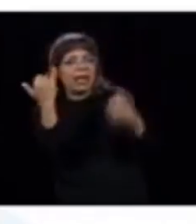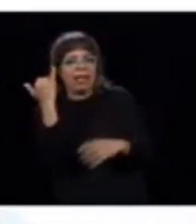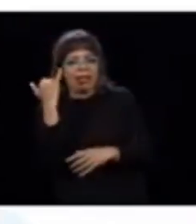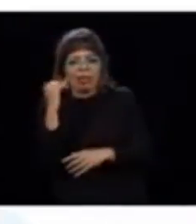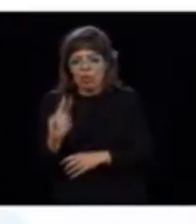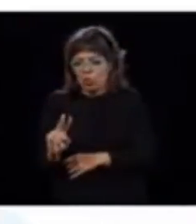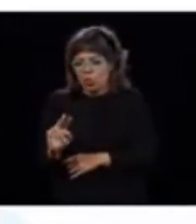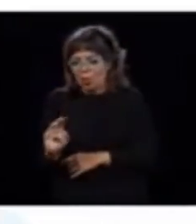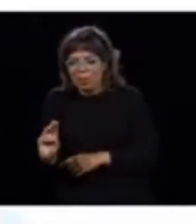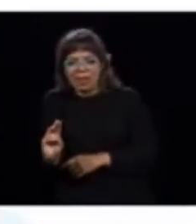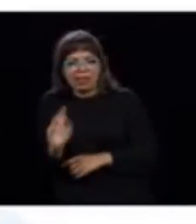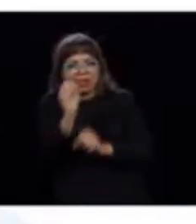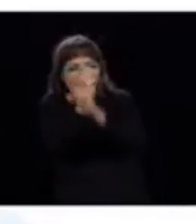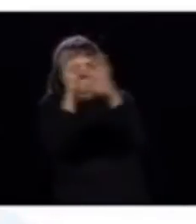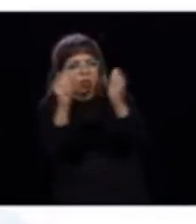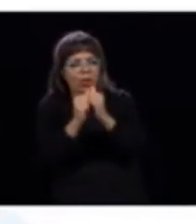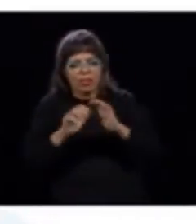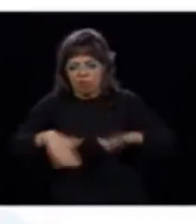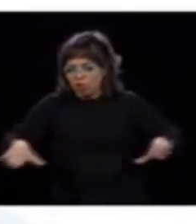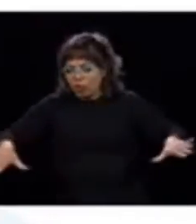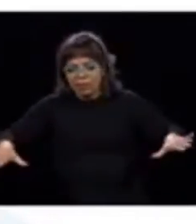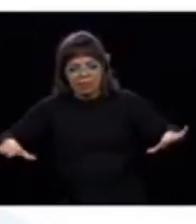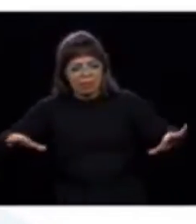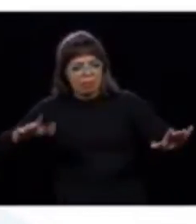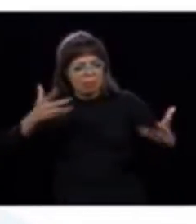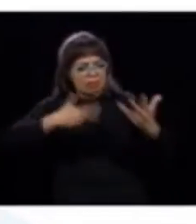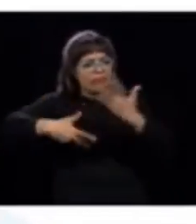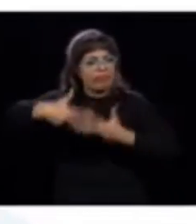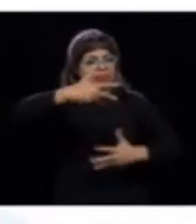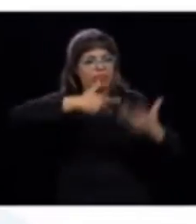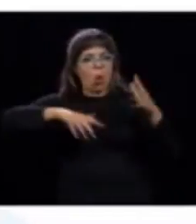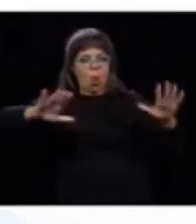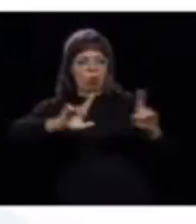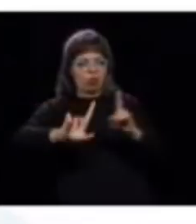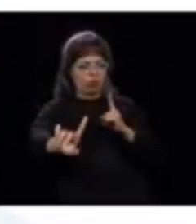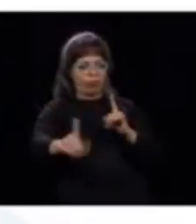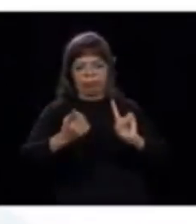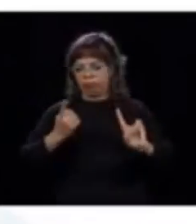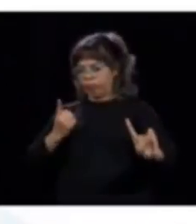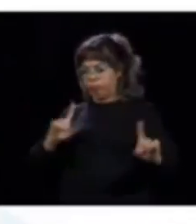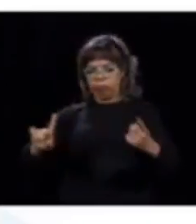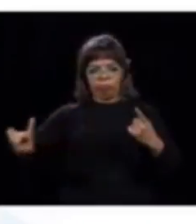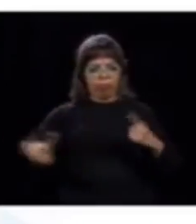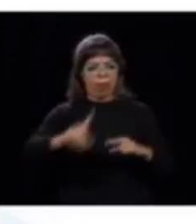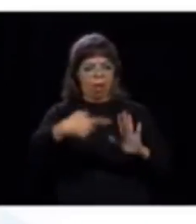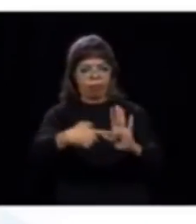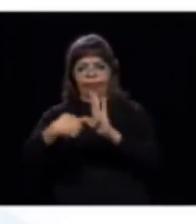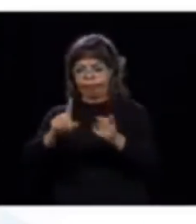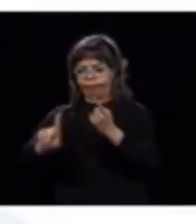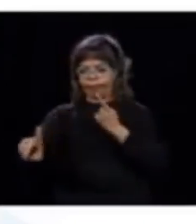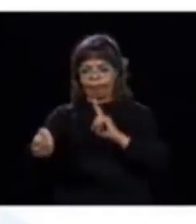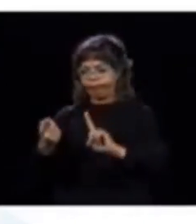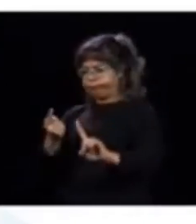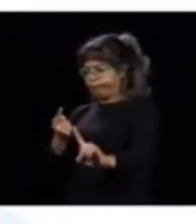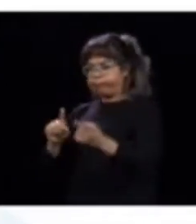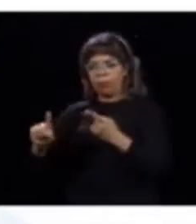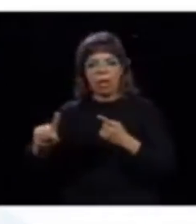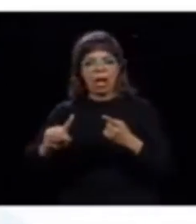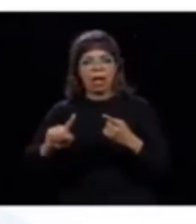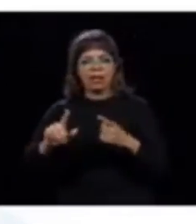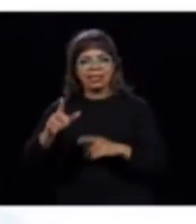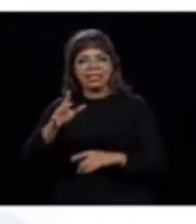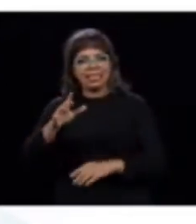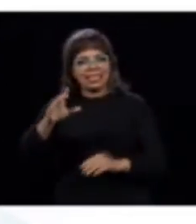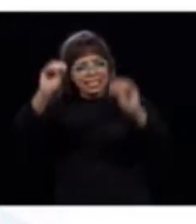cafeteria where kids of all ages mingle? How will you protect teachers, especially hold their